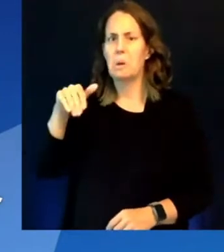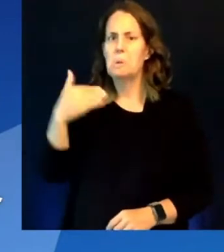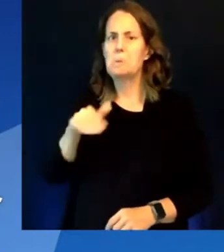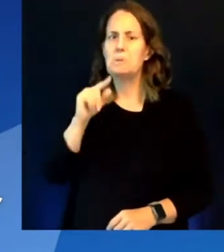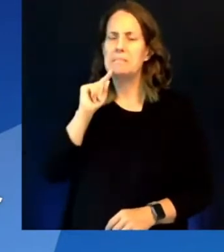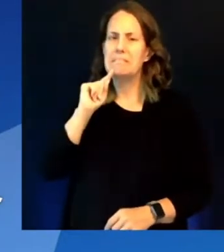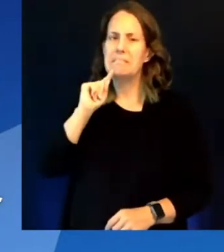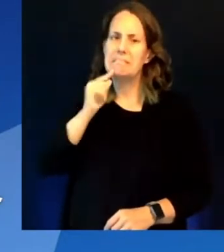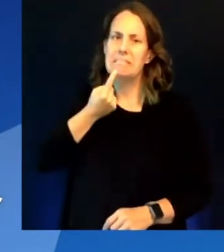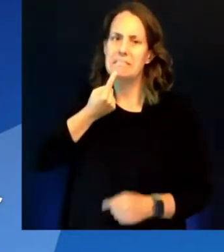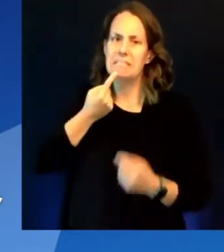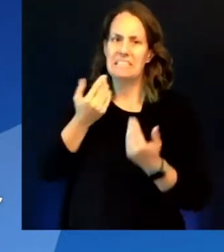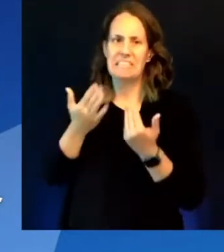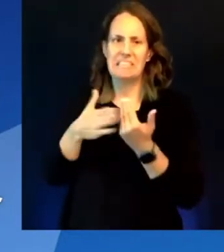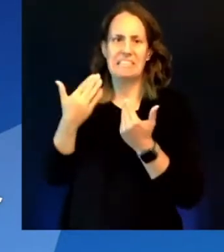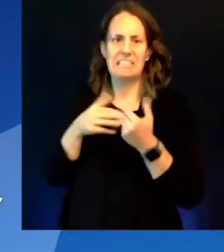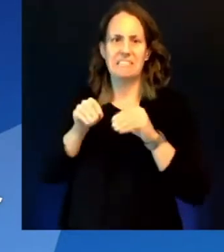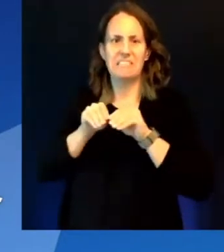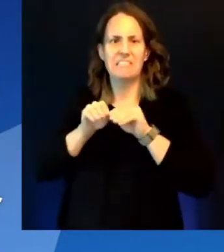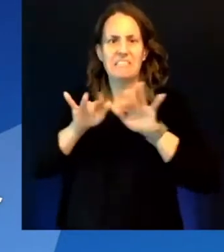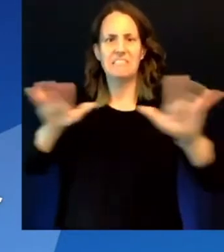Yes, that's a good question.